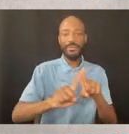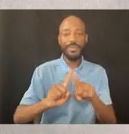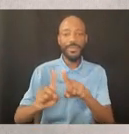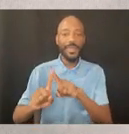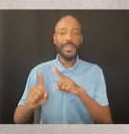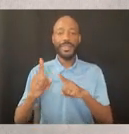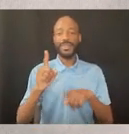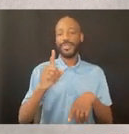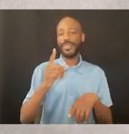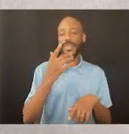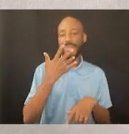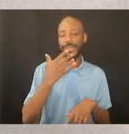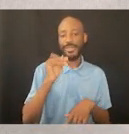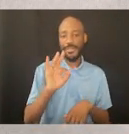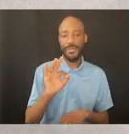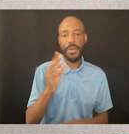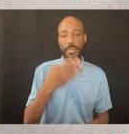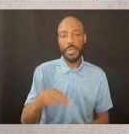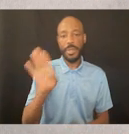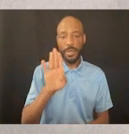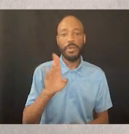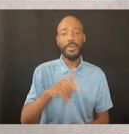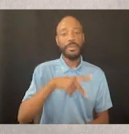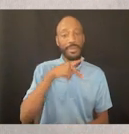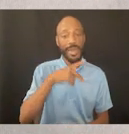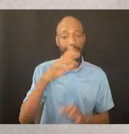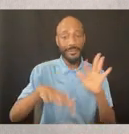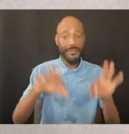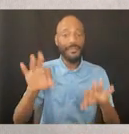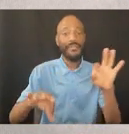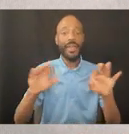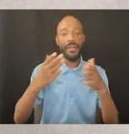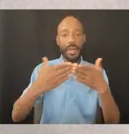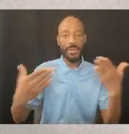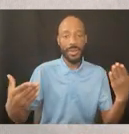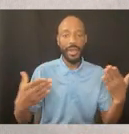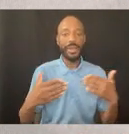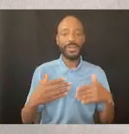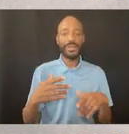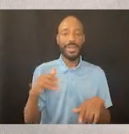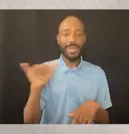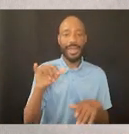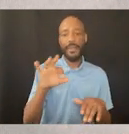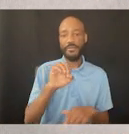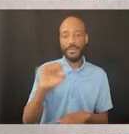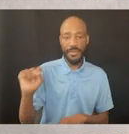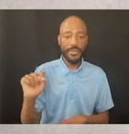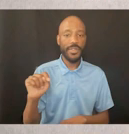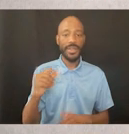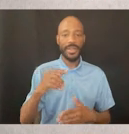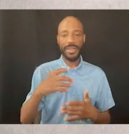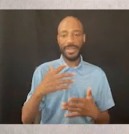electric heater casing, a shower and sound speaker components, to simulate an all-over bodysuit with a face shield and